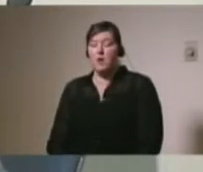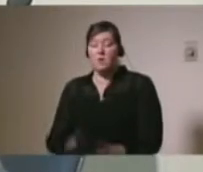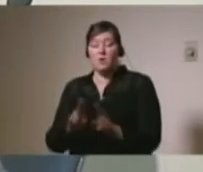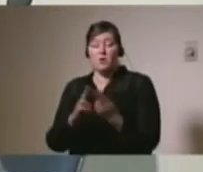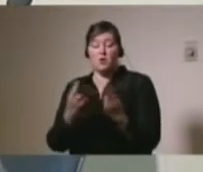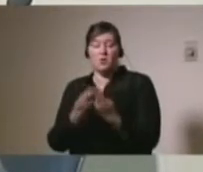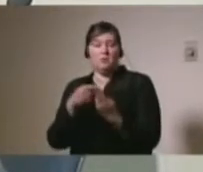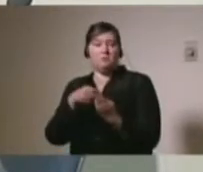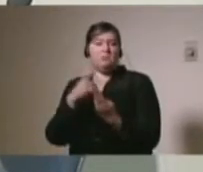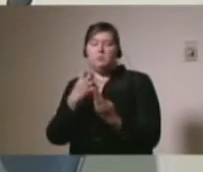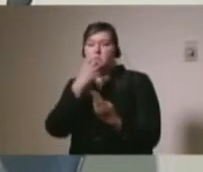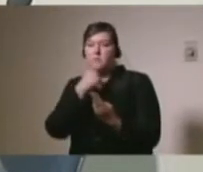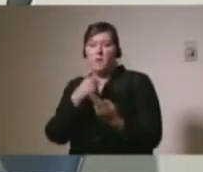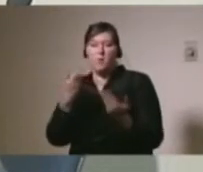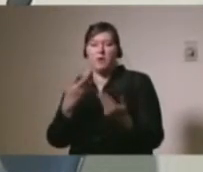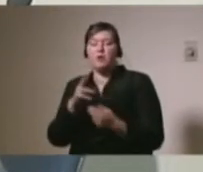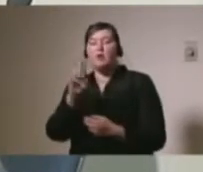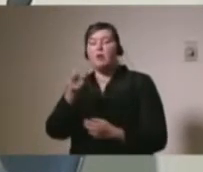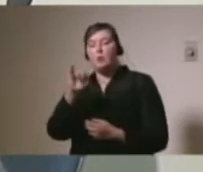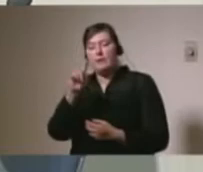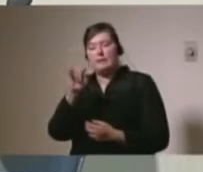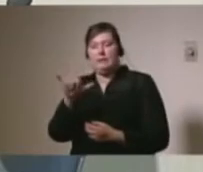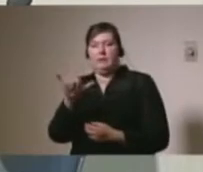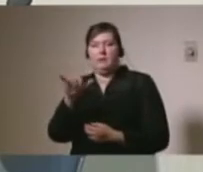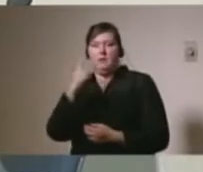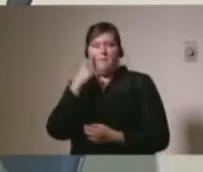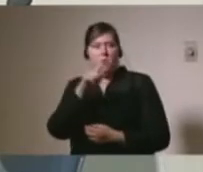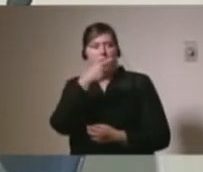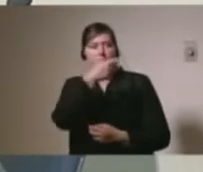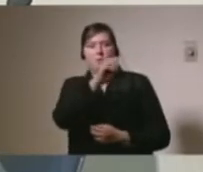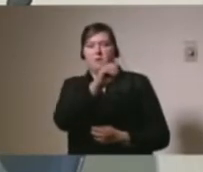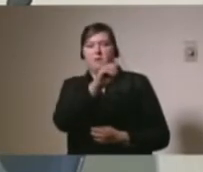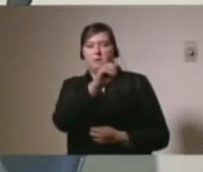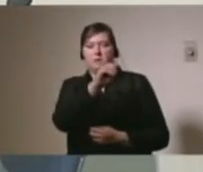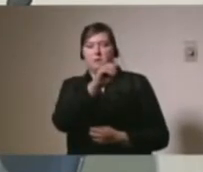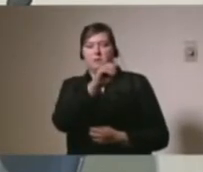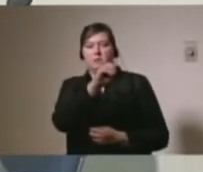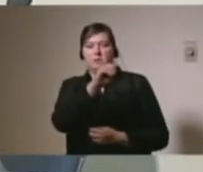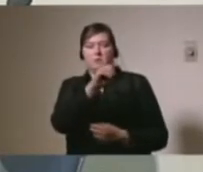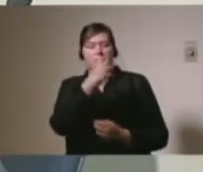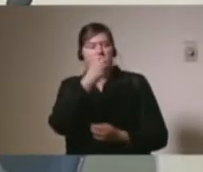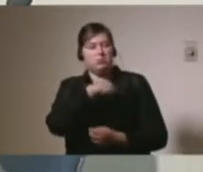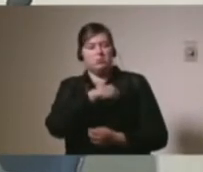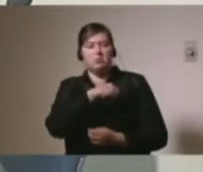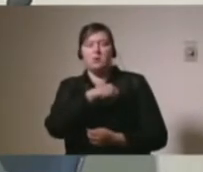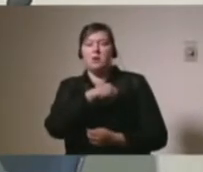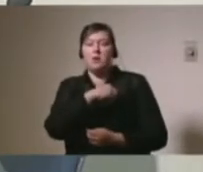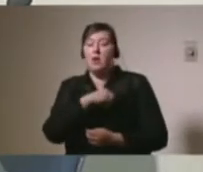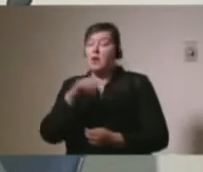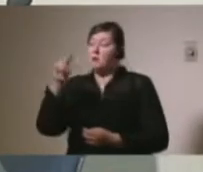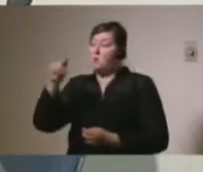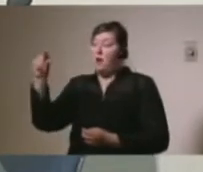And all the unions accepted the privatization proposed by the government